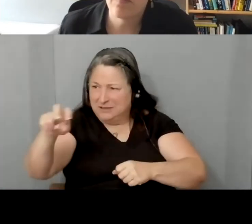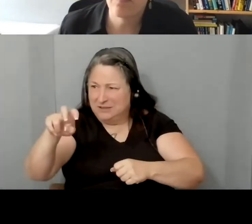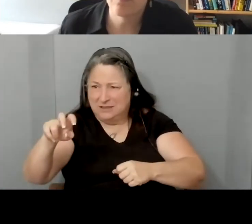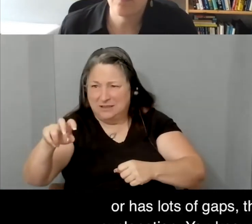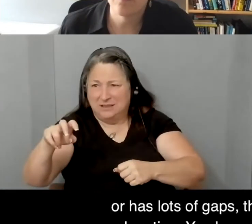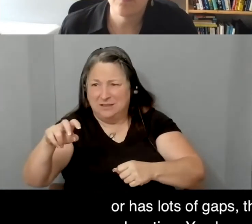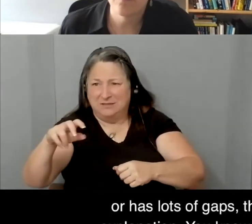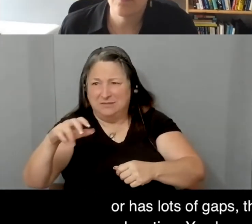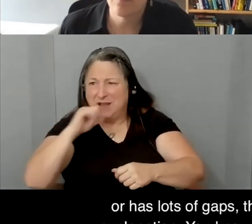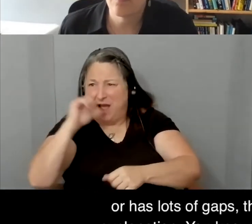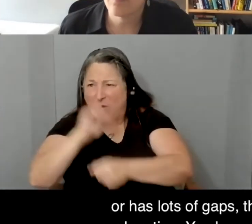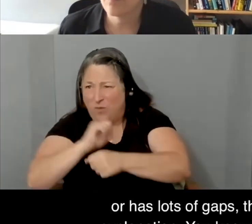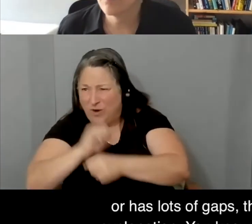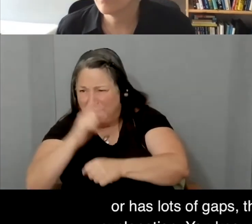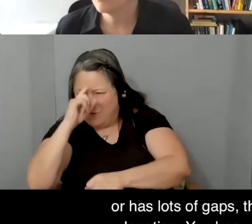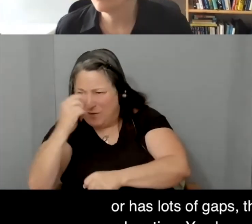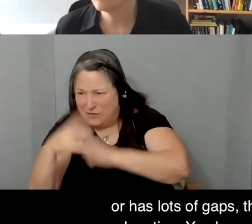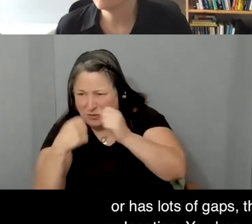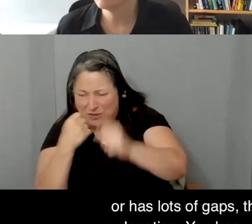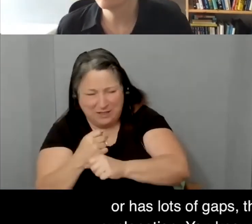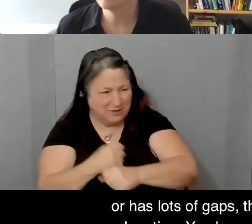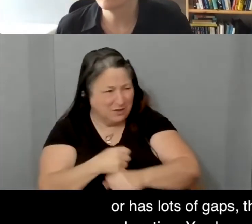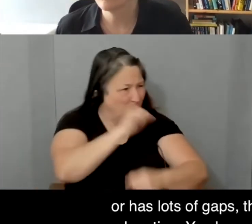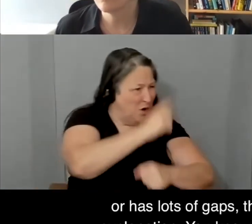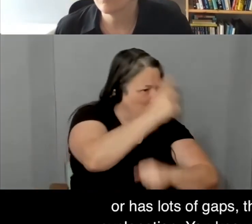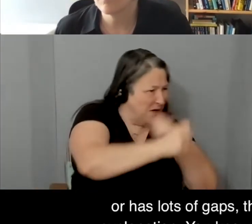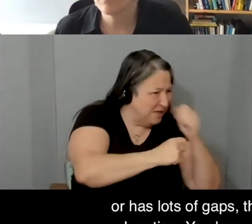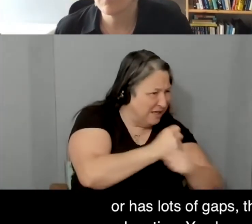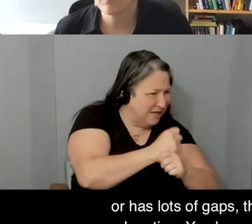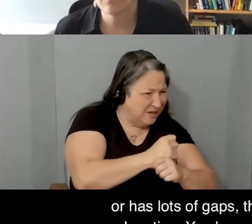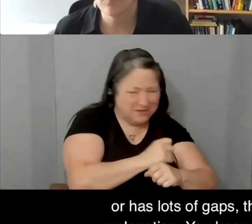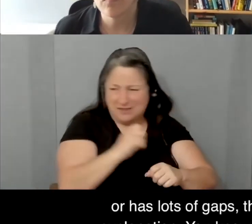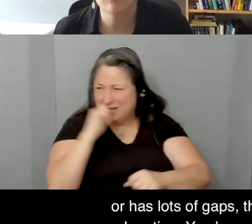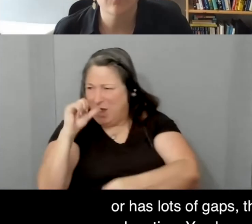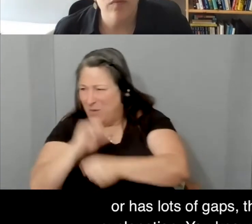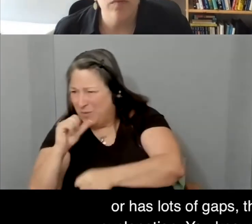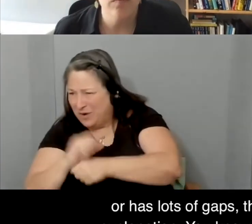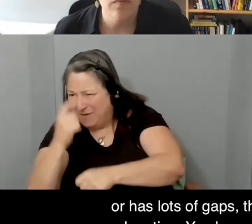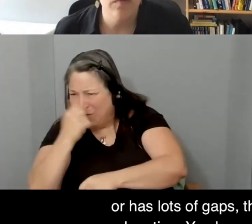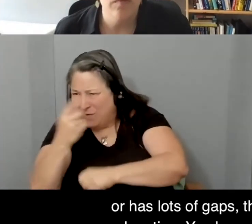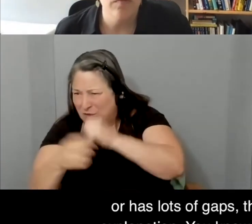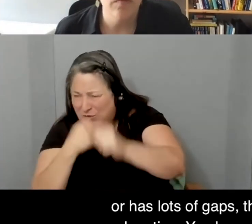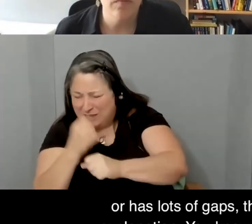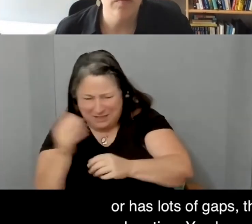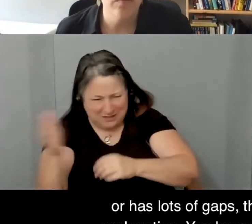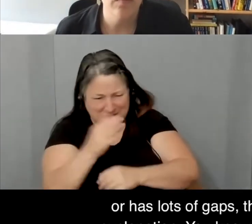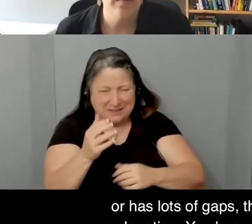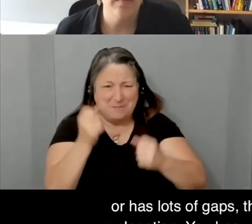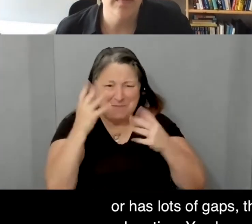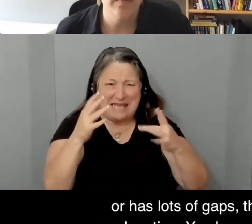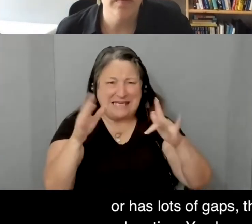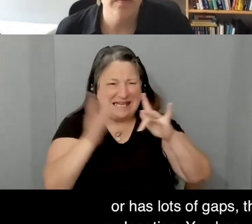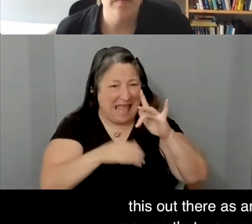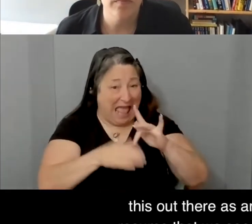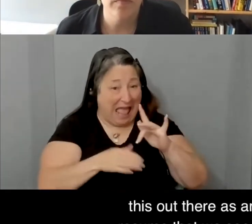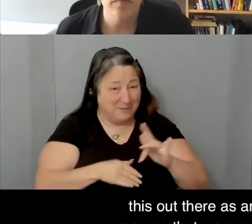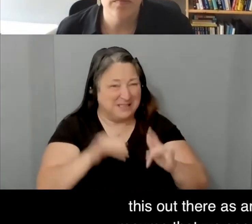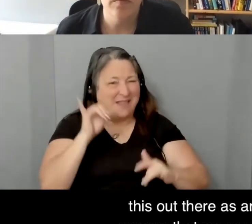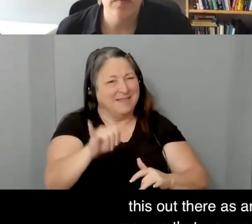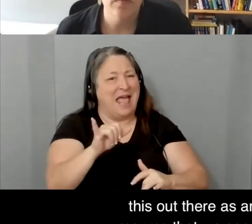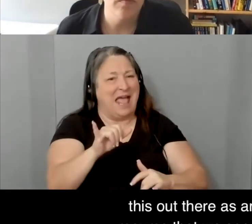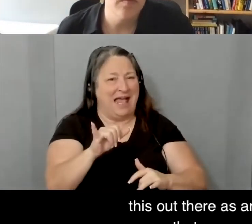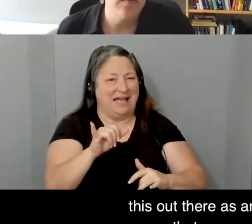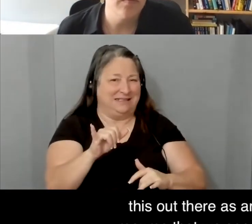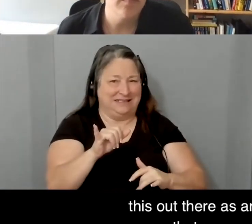resume, or has lots of gaps, then that's going to need further explanation. One often, and I'll just throw this out there